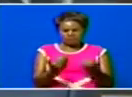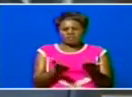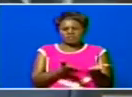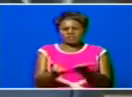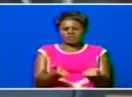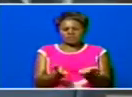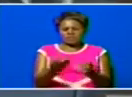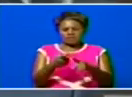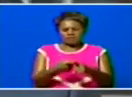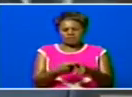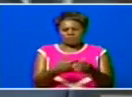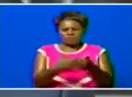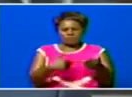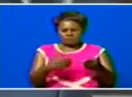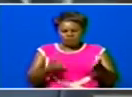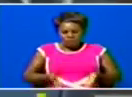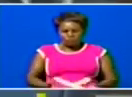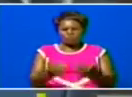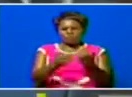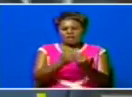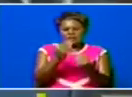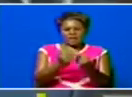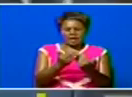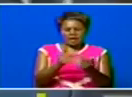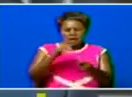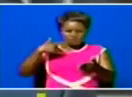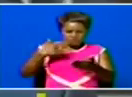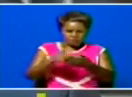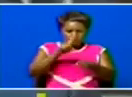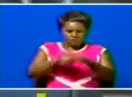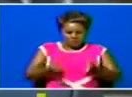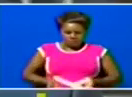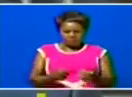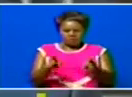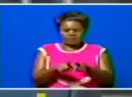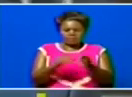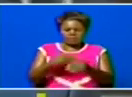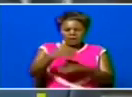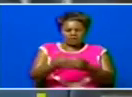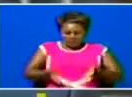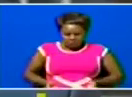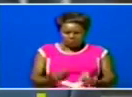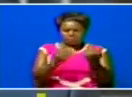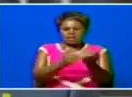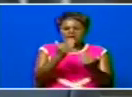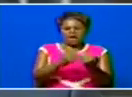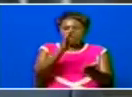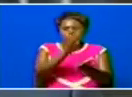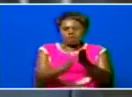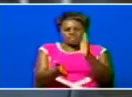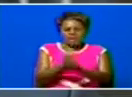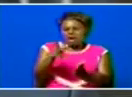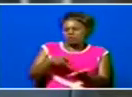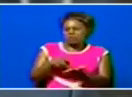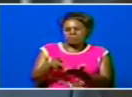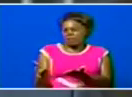from antenatal care to delivery and postnatal care without charging